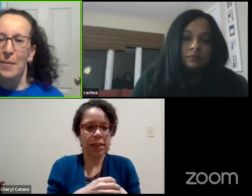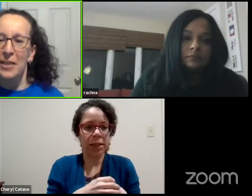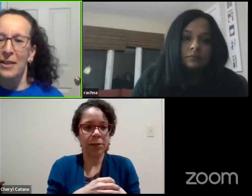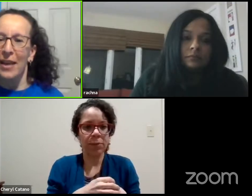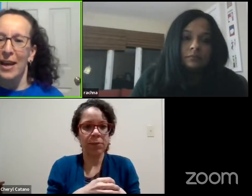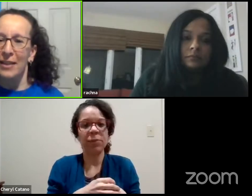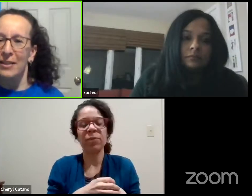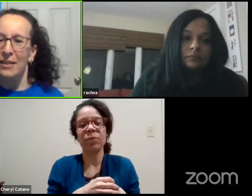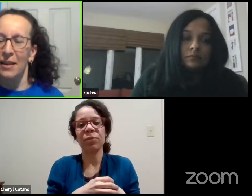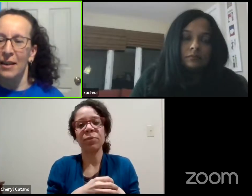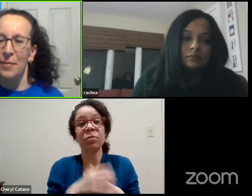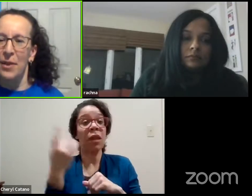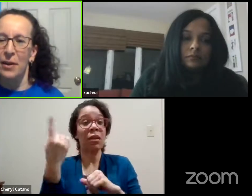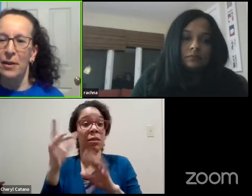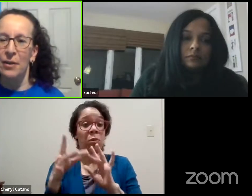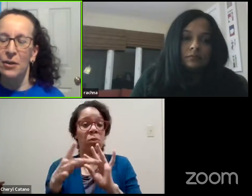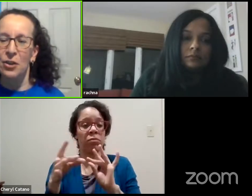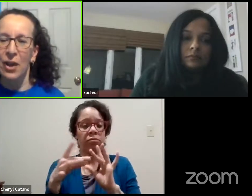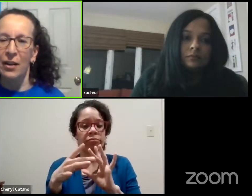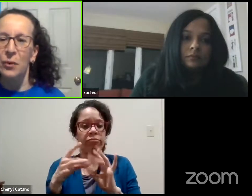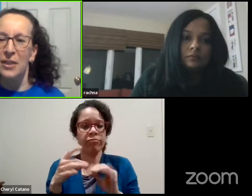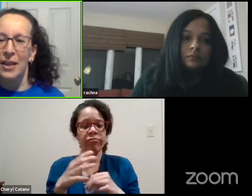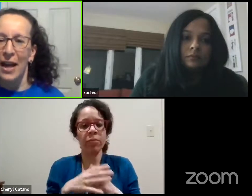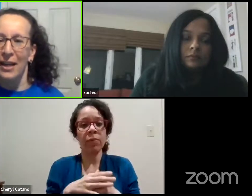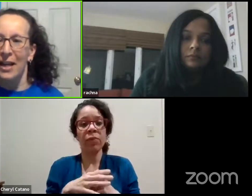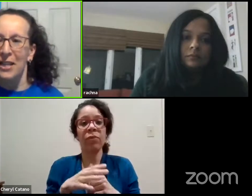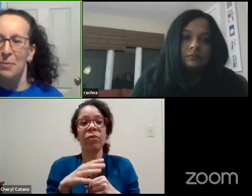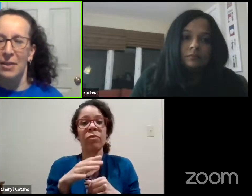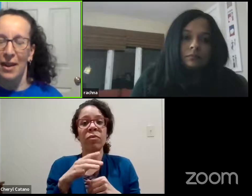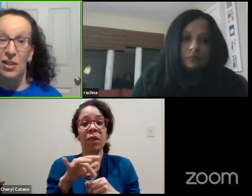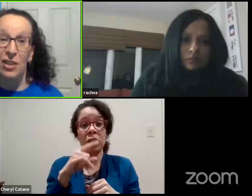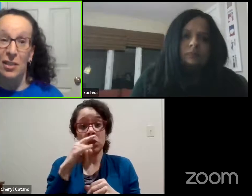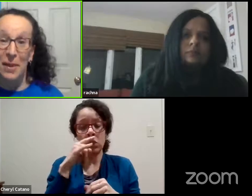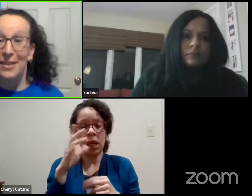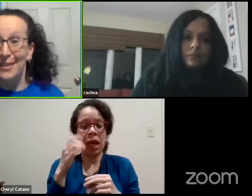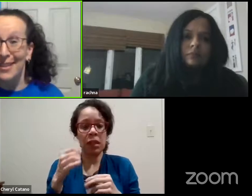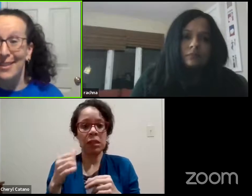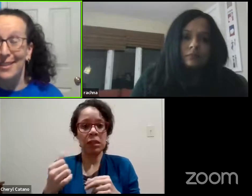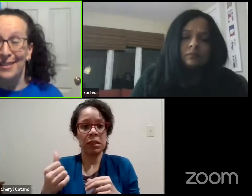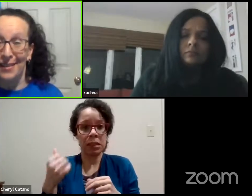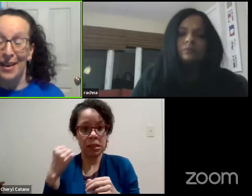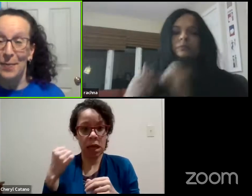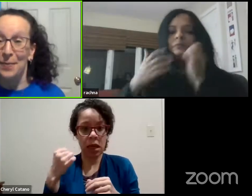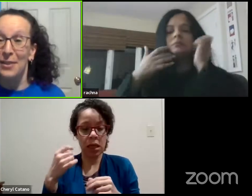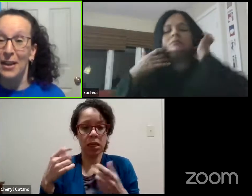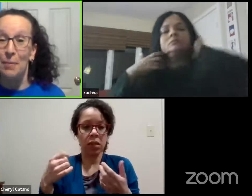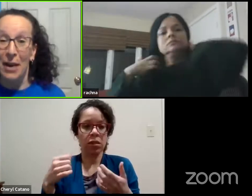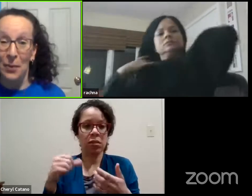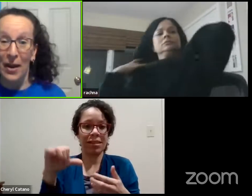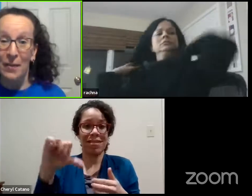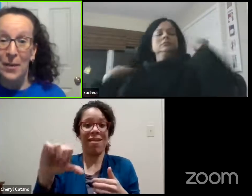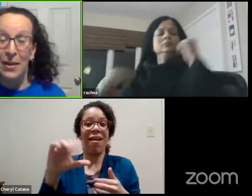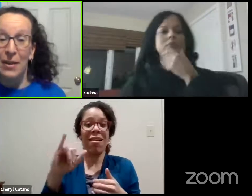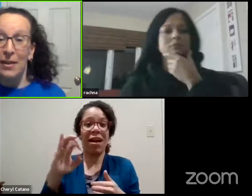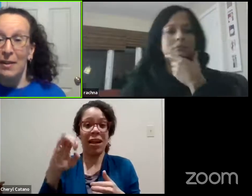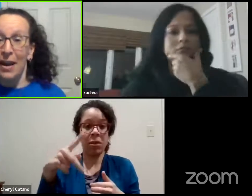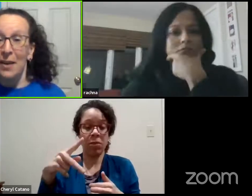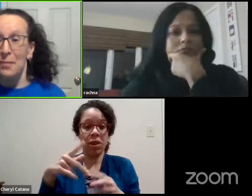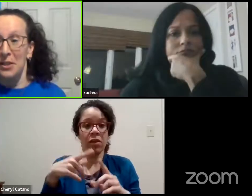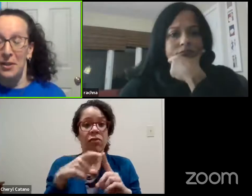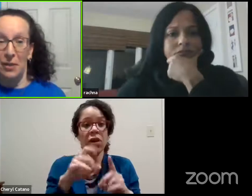who commented that your child was denied an IEP, actually based on testing done at MindWell,